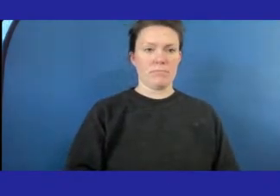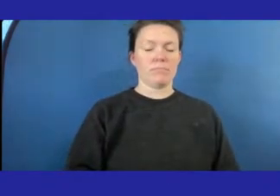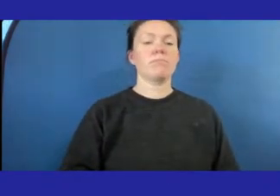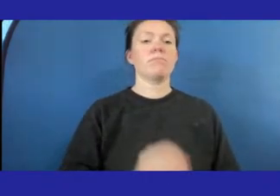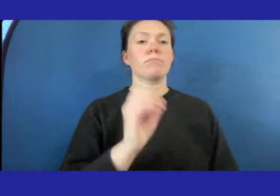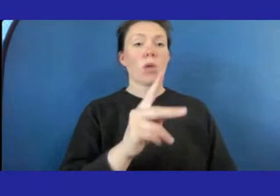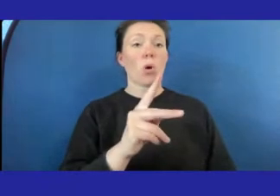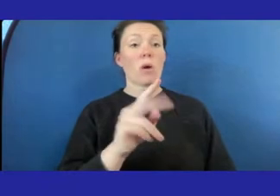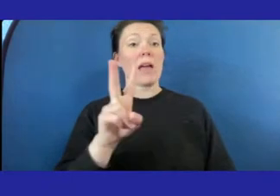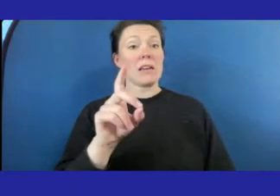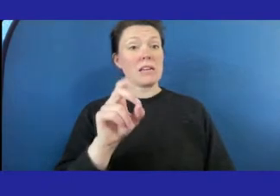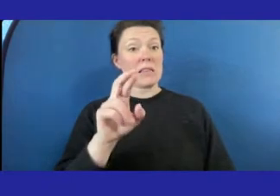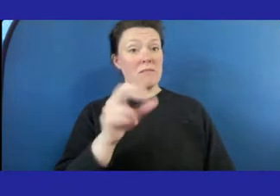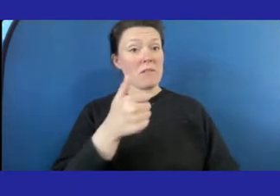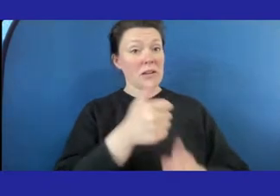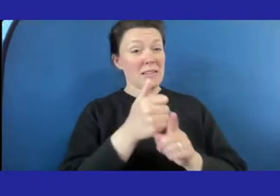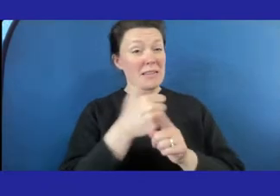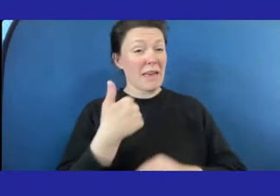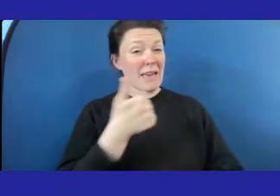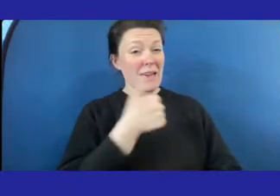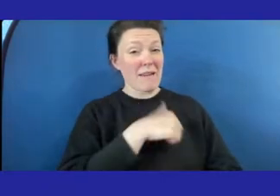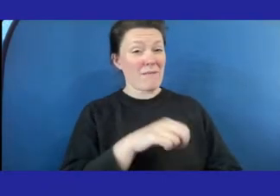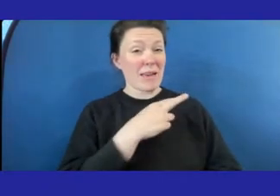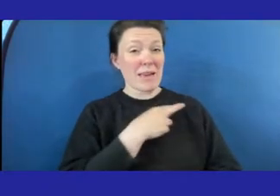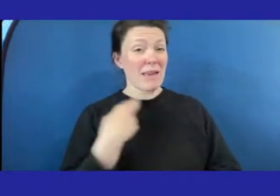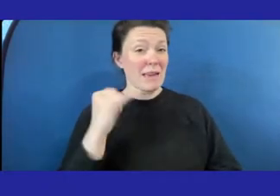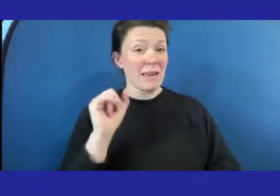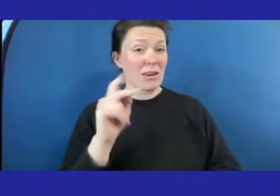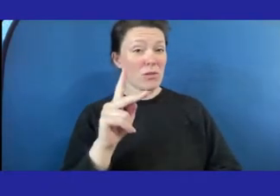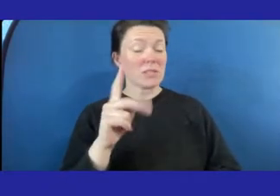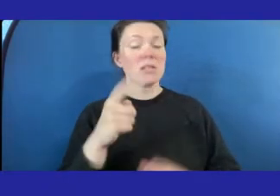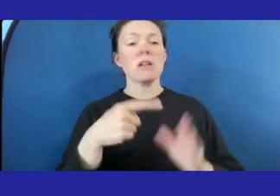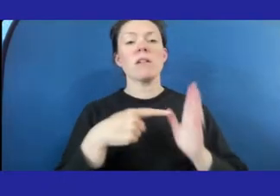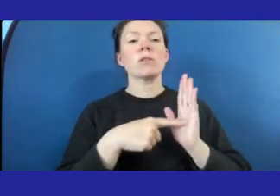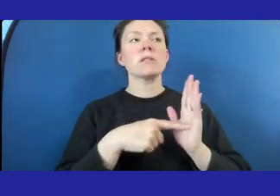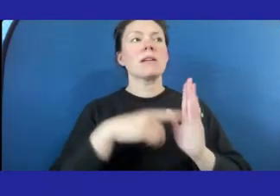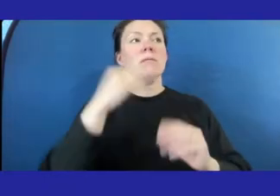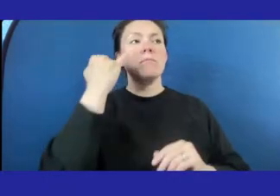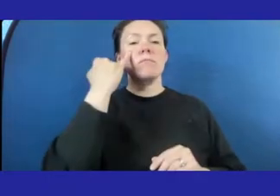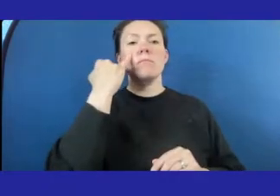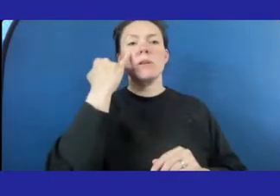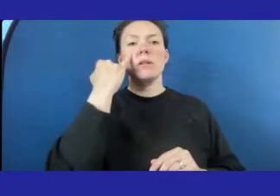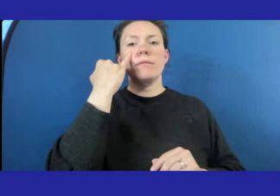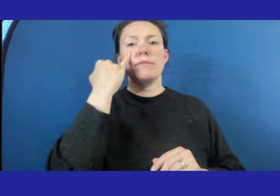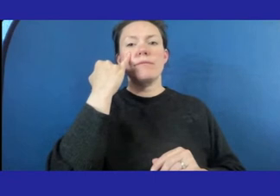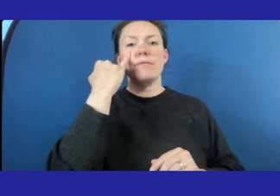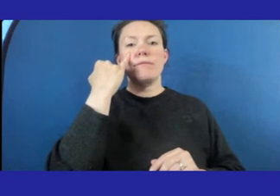does the vendor have, do they have any risk when it comes to, like, let's say that I don't take any,